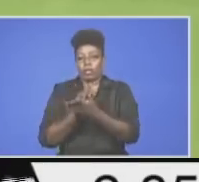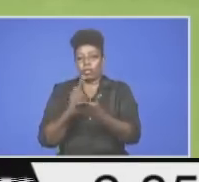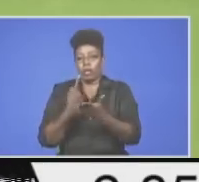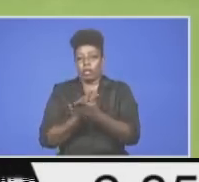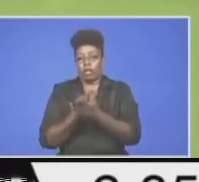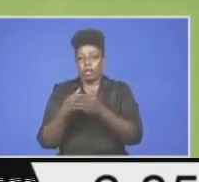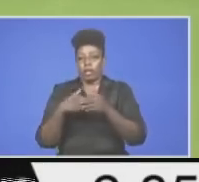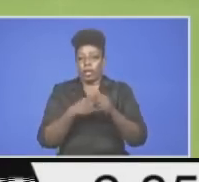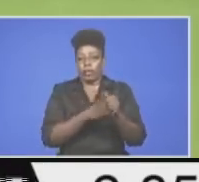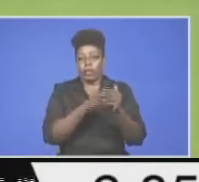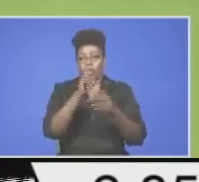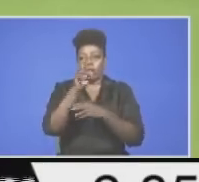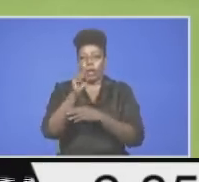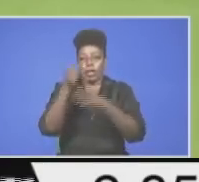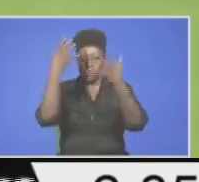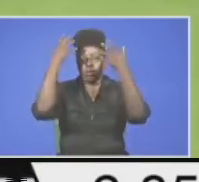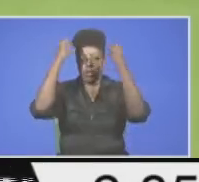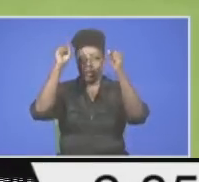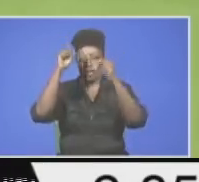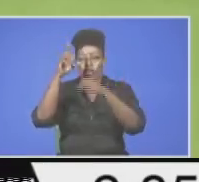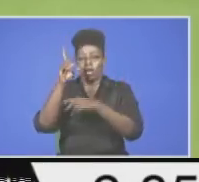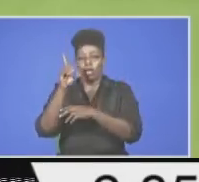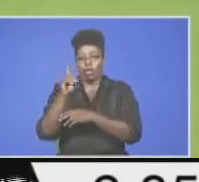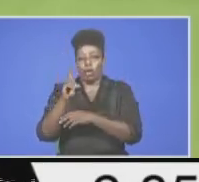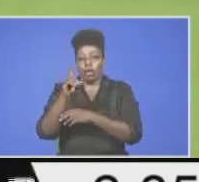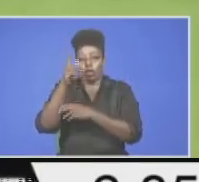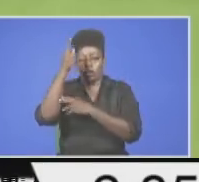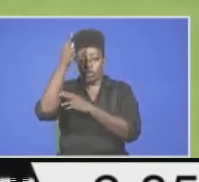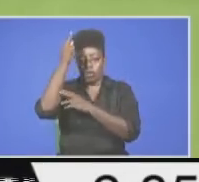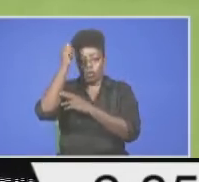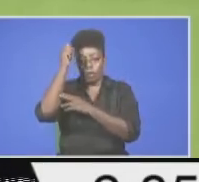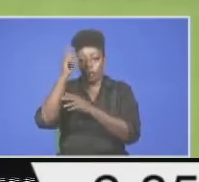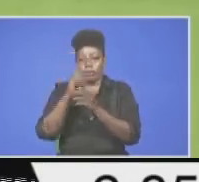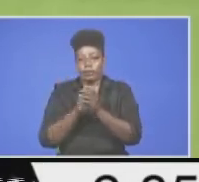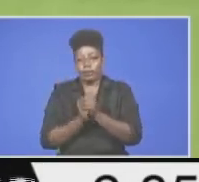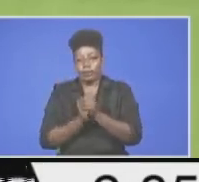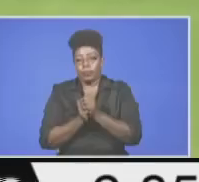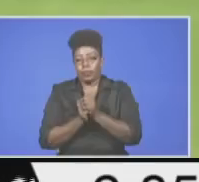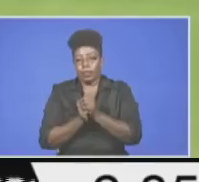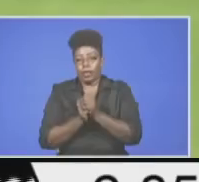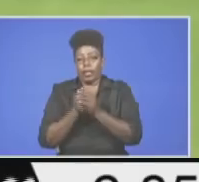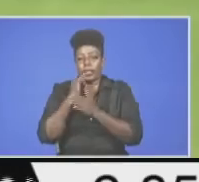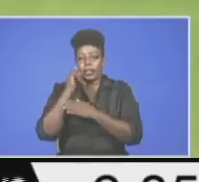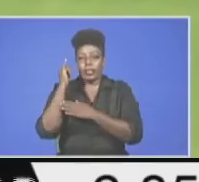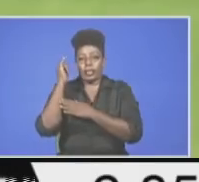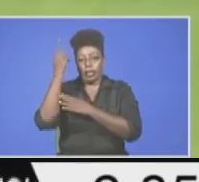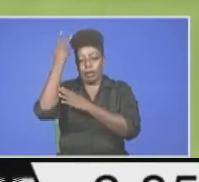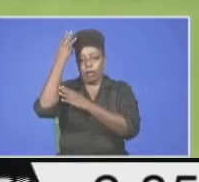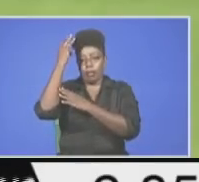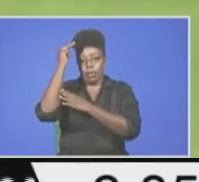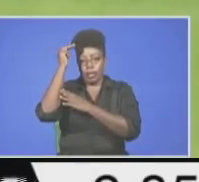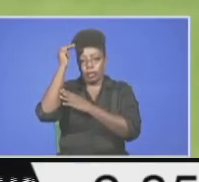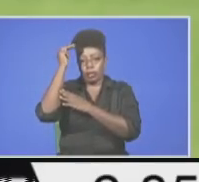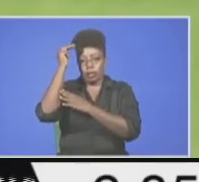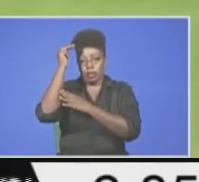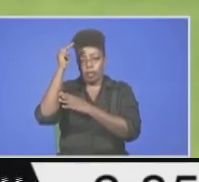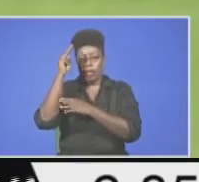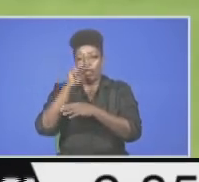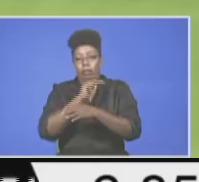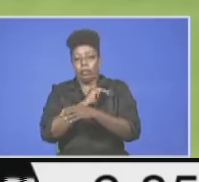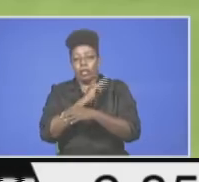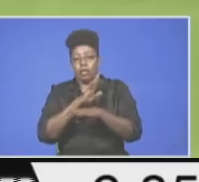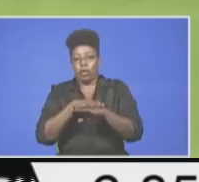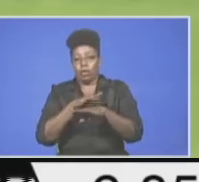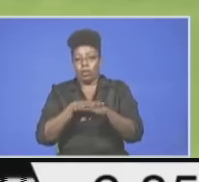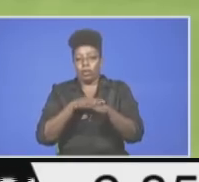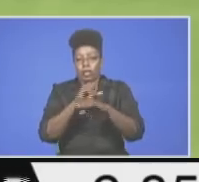led by United States President Donald Trump. Around 2:15 Monday afternoon, Prime Minister Minnis walked onto the United Nations stage to